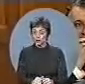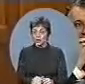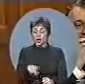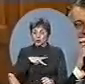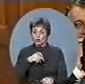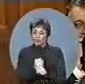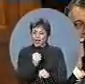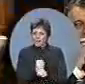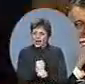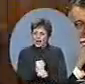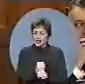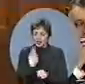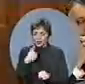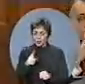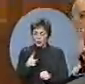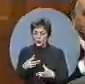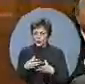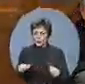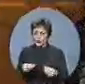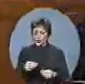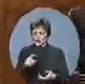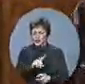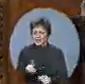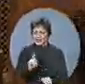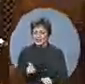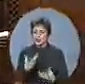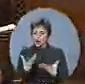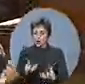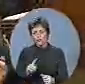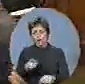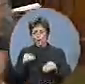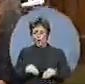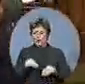partisanship, every day in this House, Mr. Speaker.